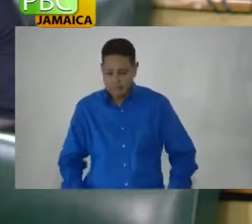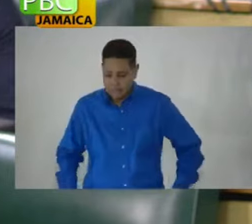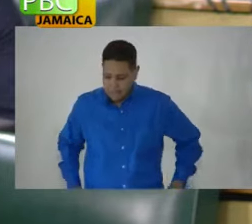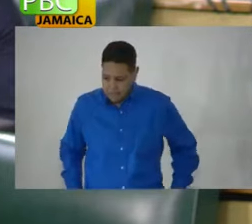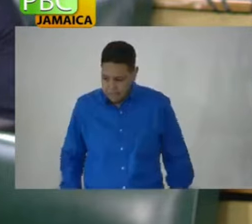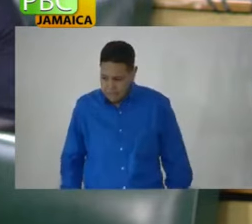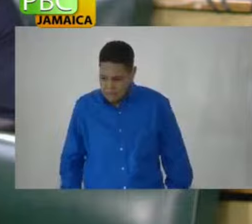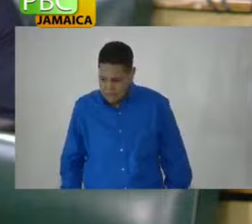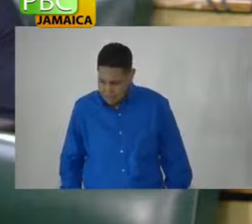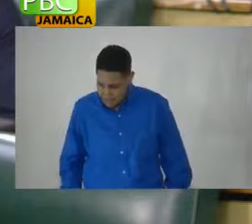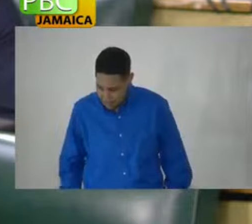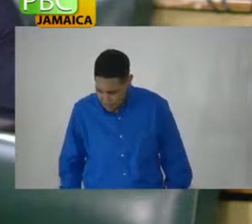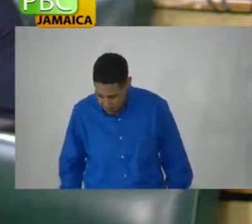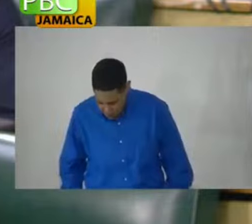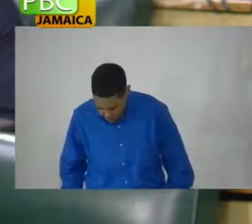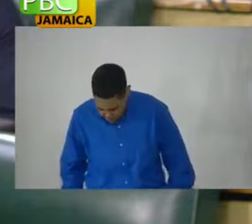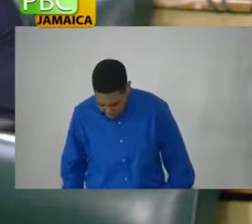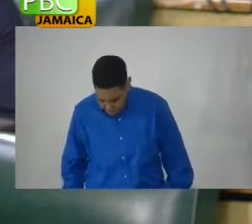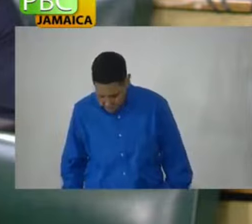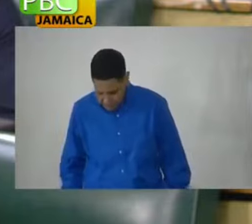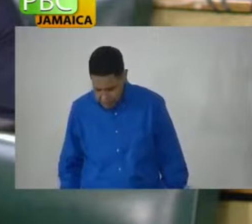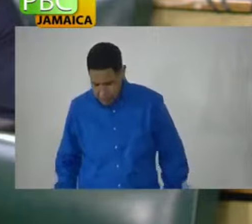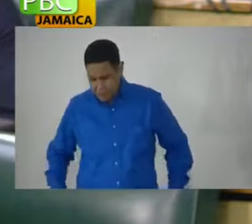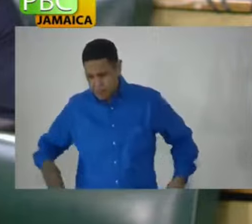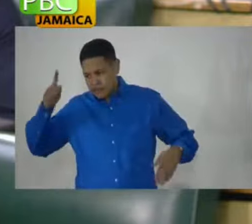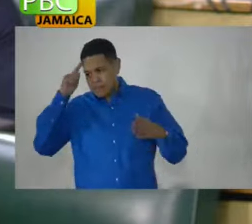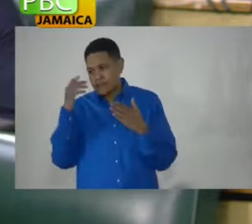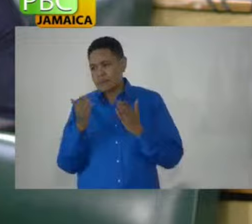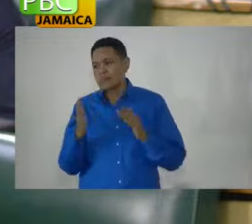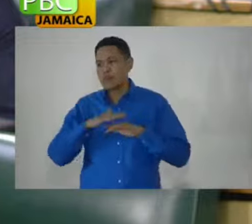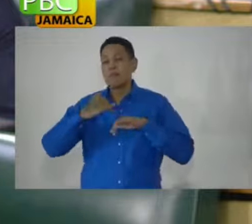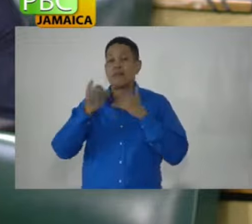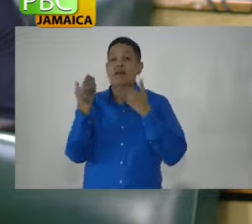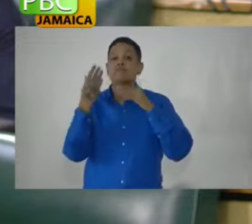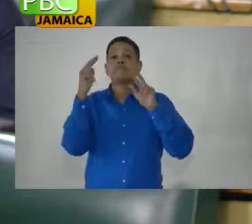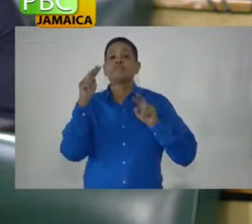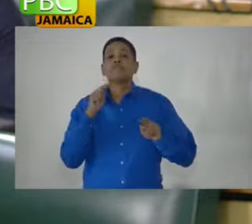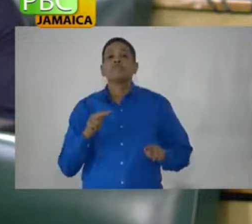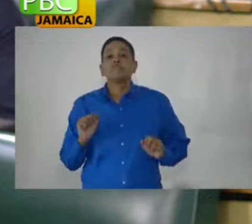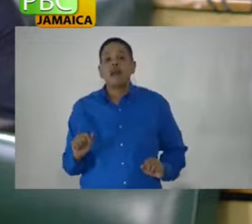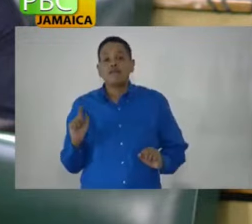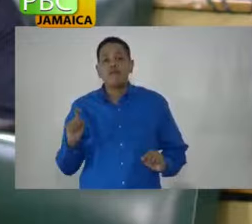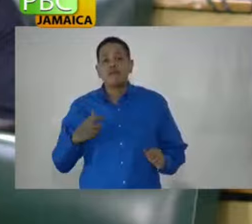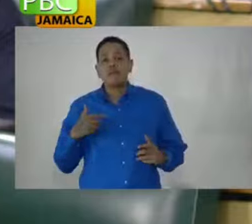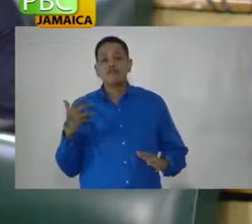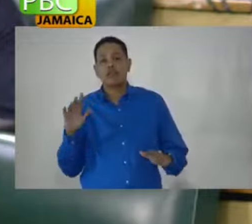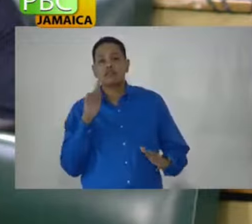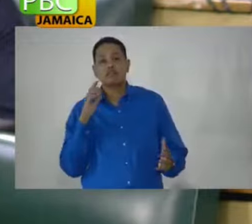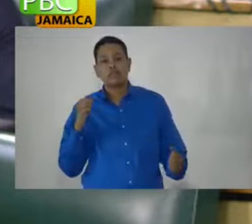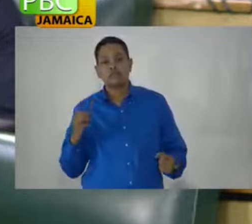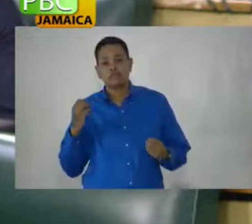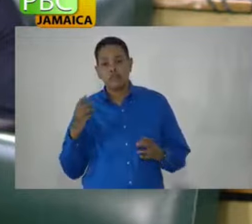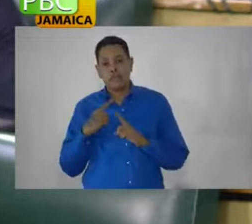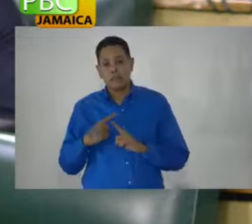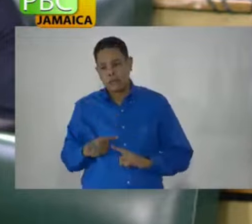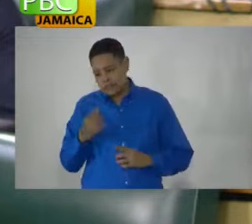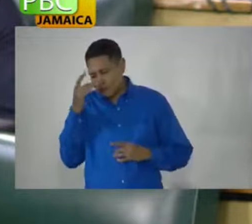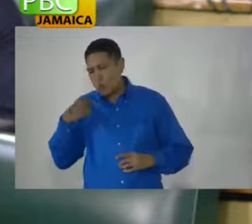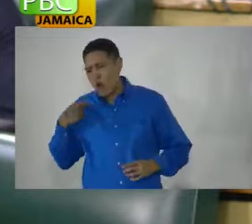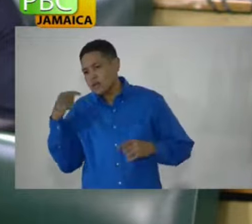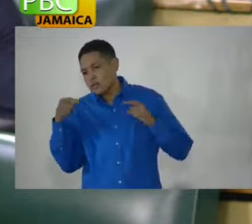To think of it, Madam Speaker, we may have to open this meeting to the online platforms because I've already been receiving positive interest